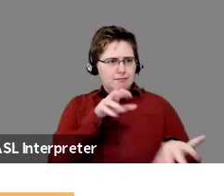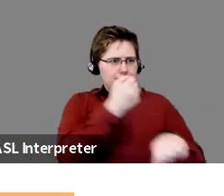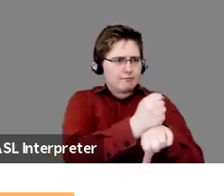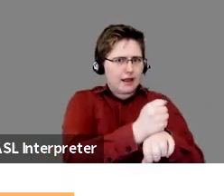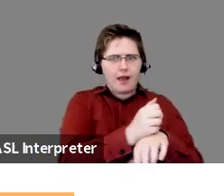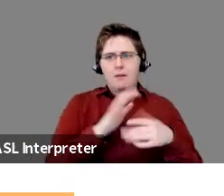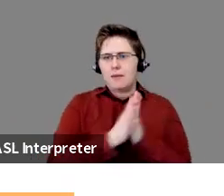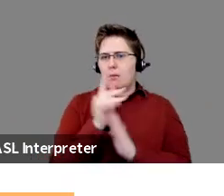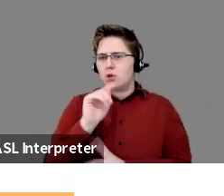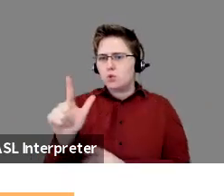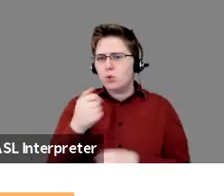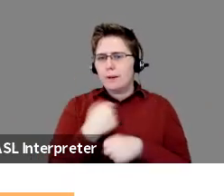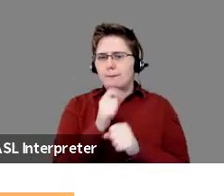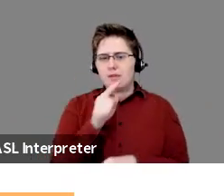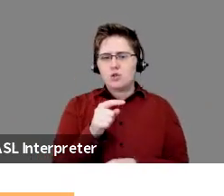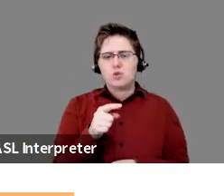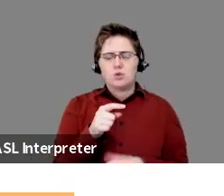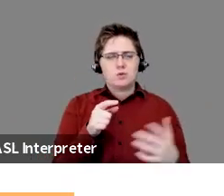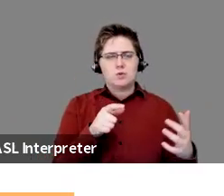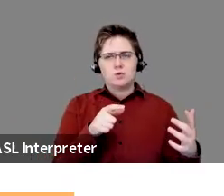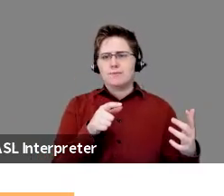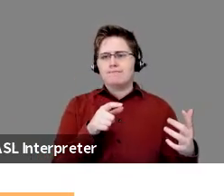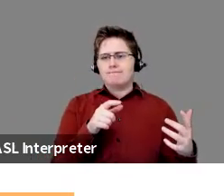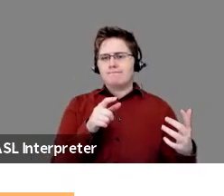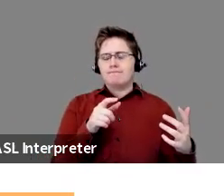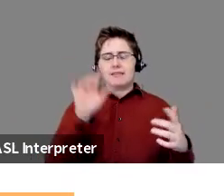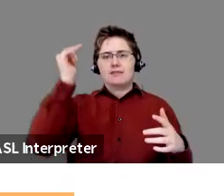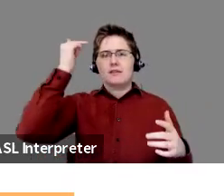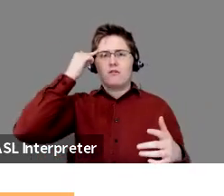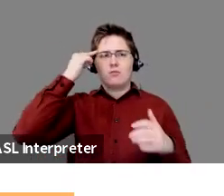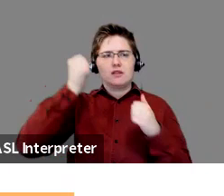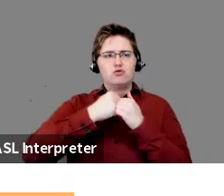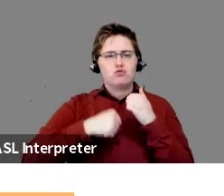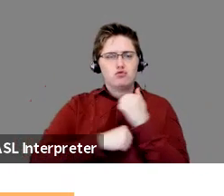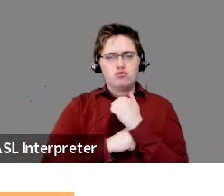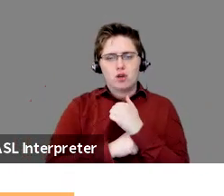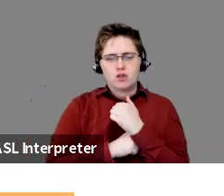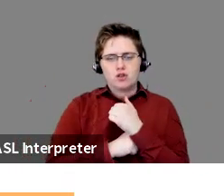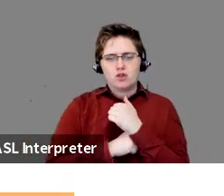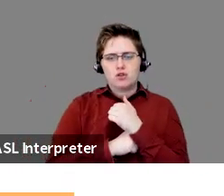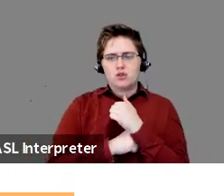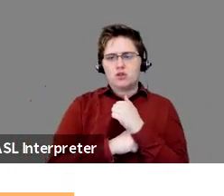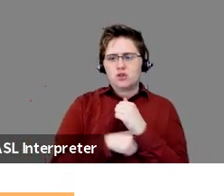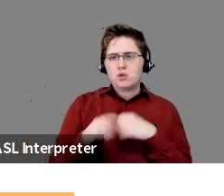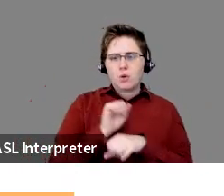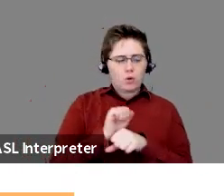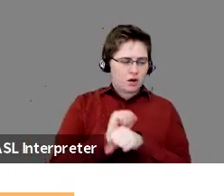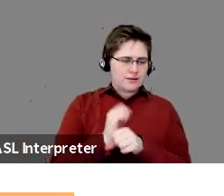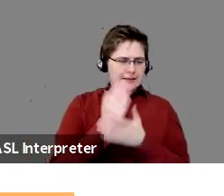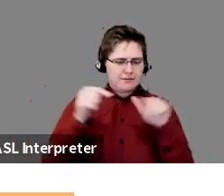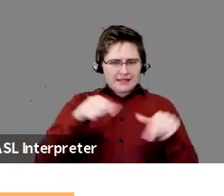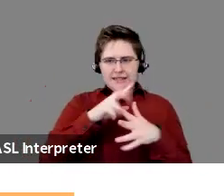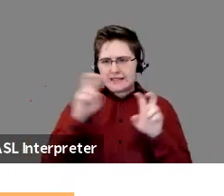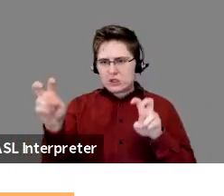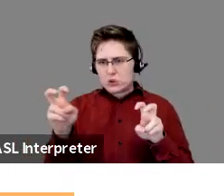to make sure that the governmental structures that are working on some of these issues are